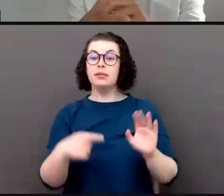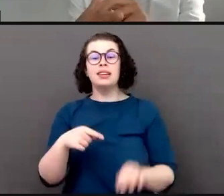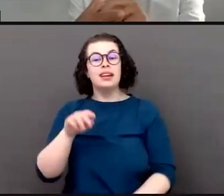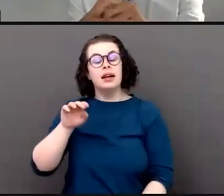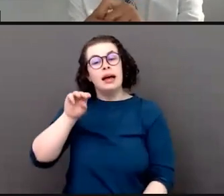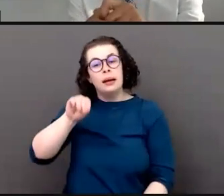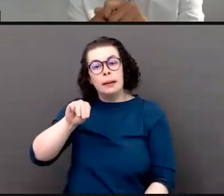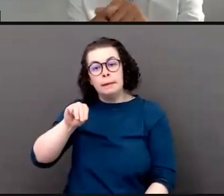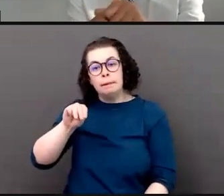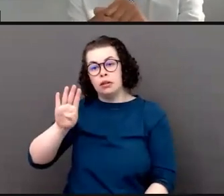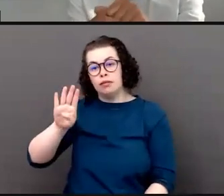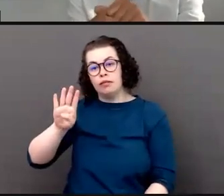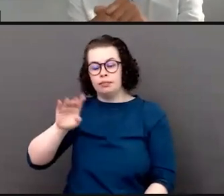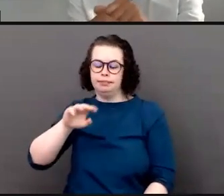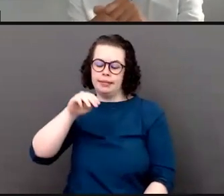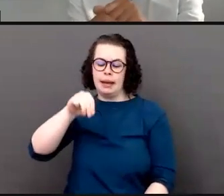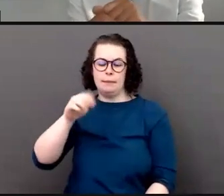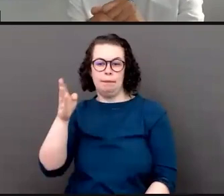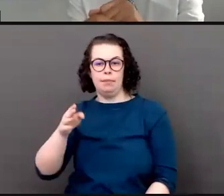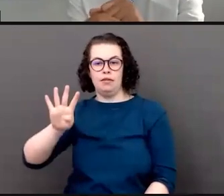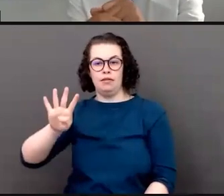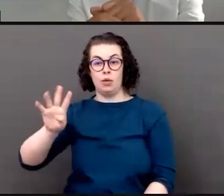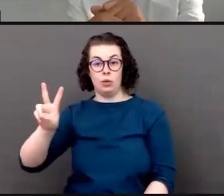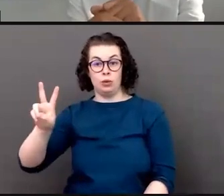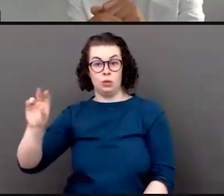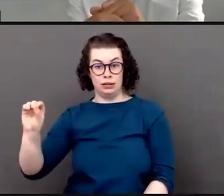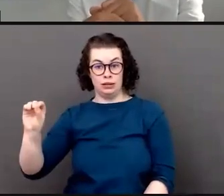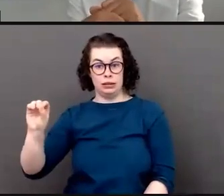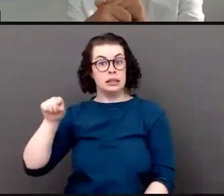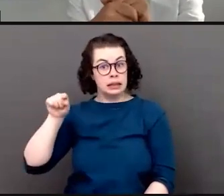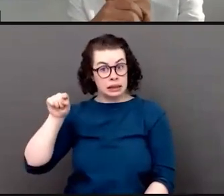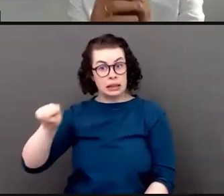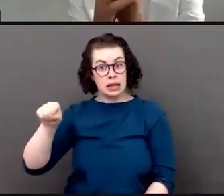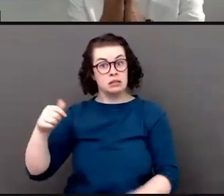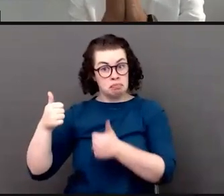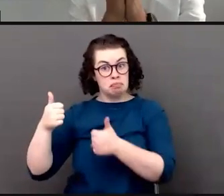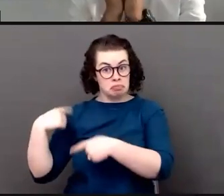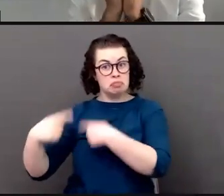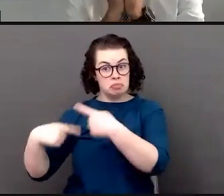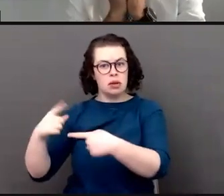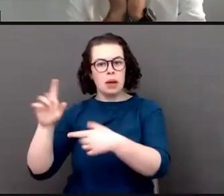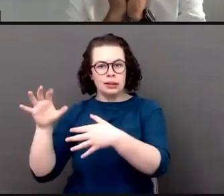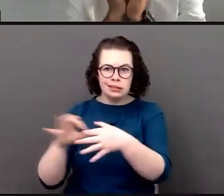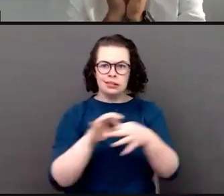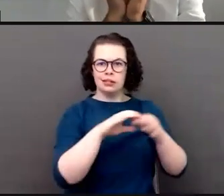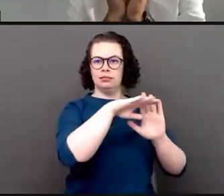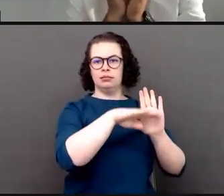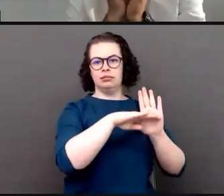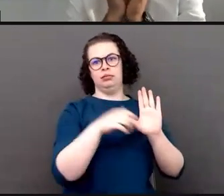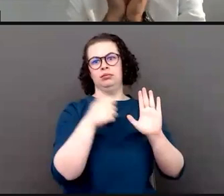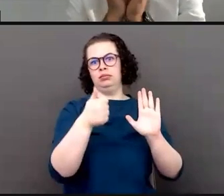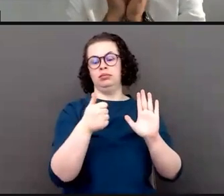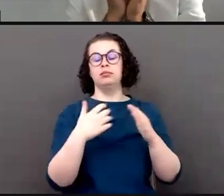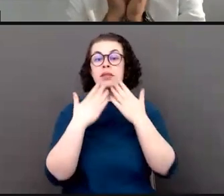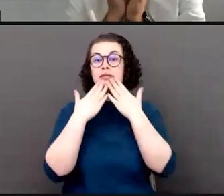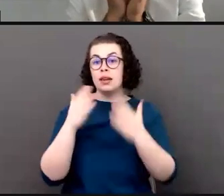and to obtain this standard. And thank you to UNE to